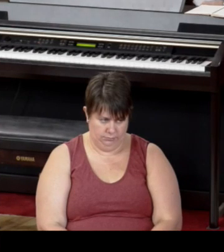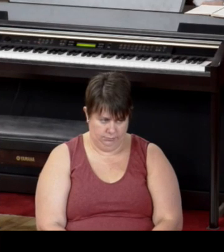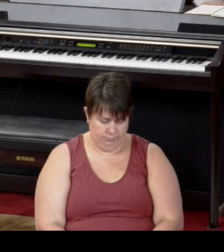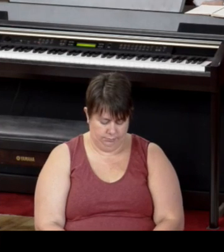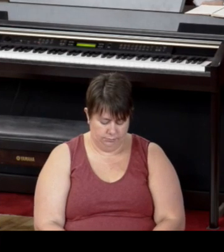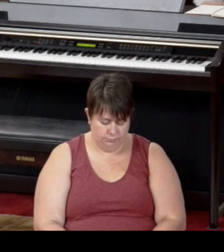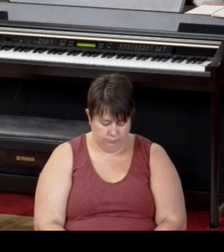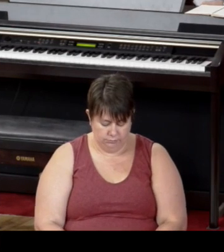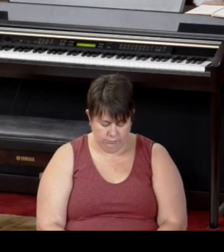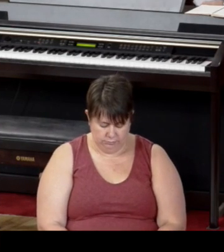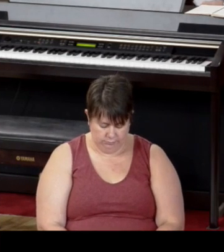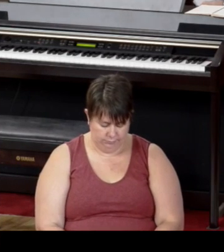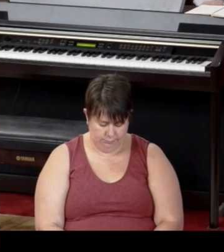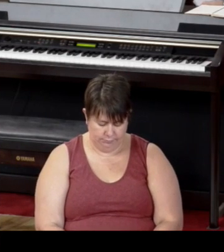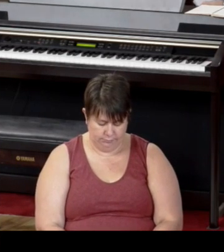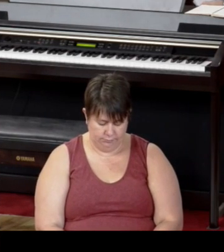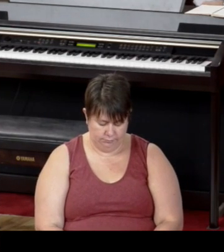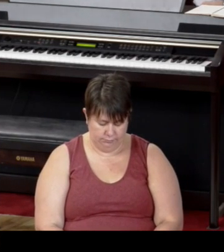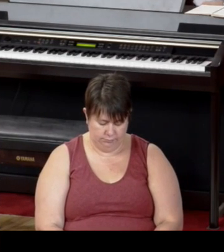you more.